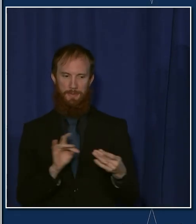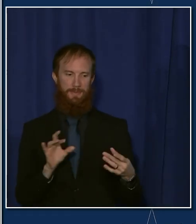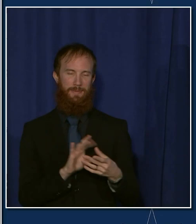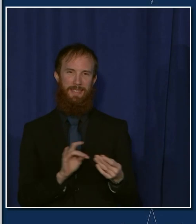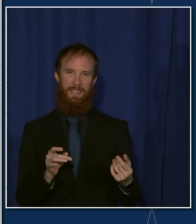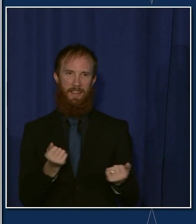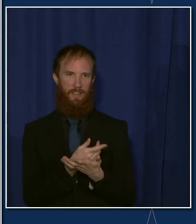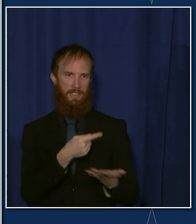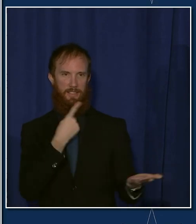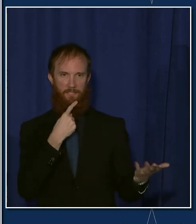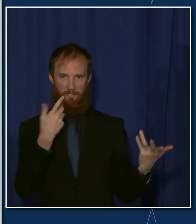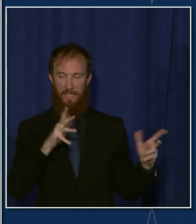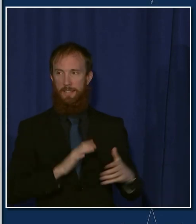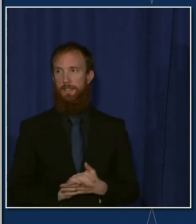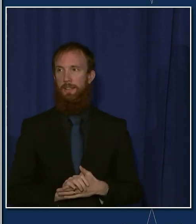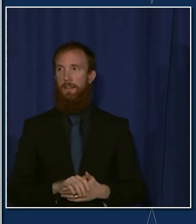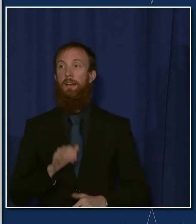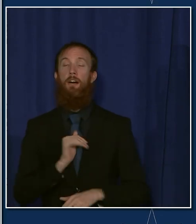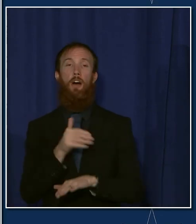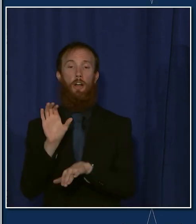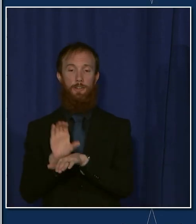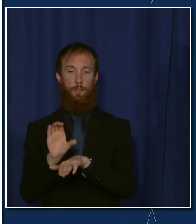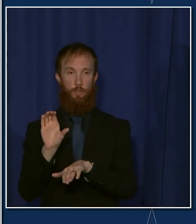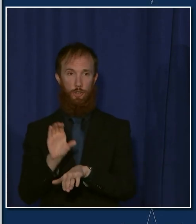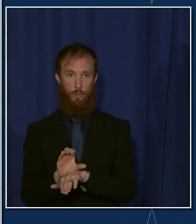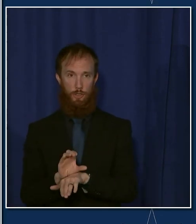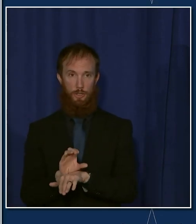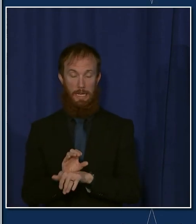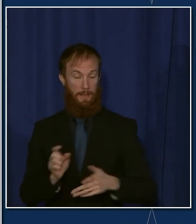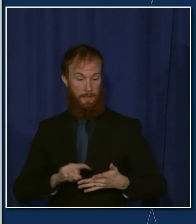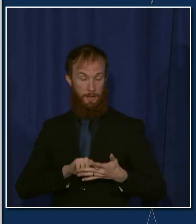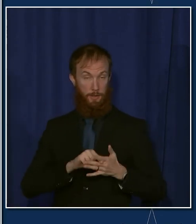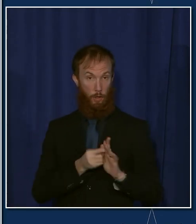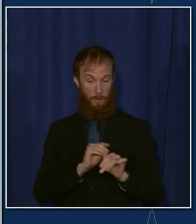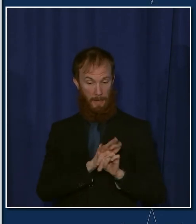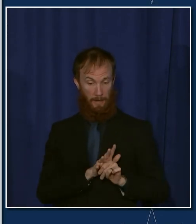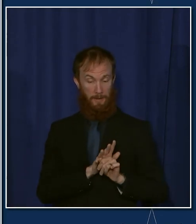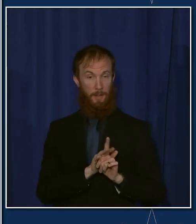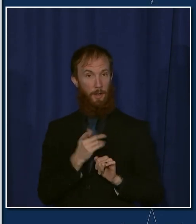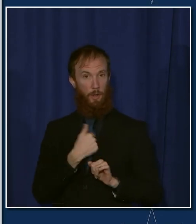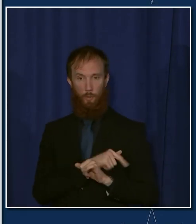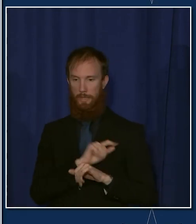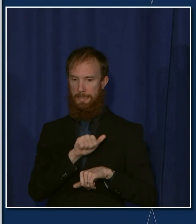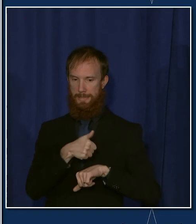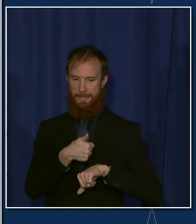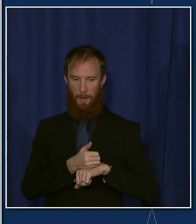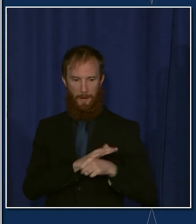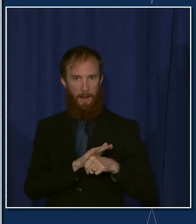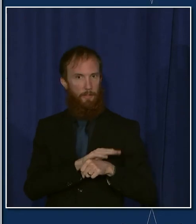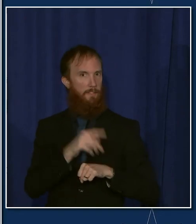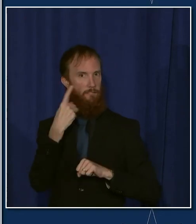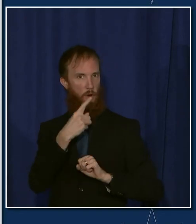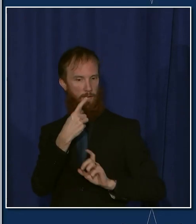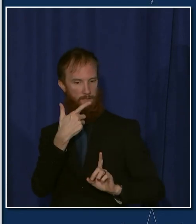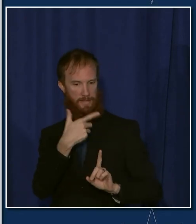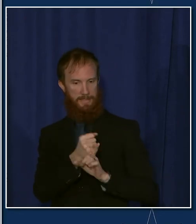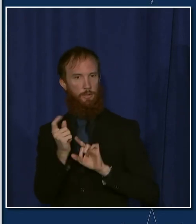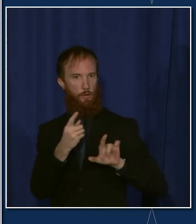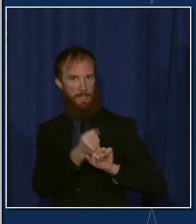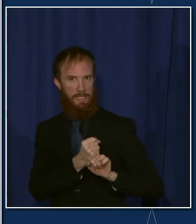Our church, early in the pandemic, was a vaccine site. We vaccinated thousands of